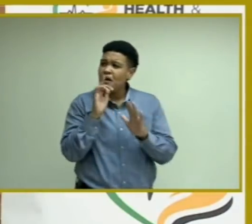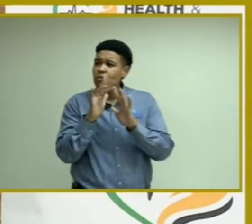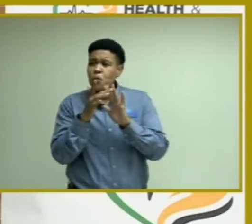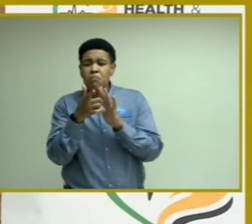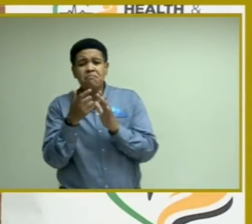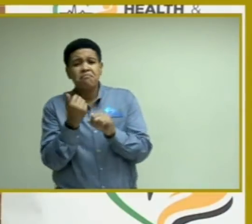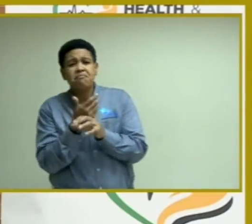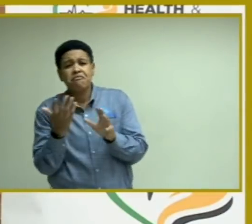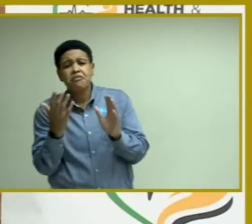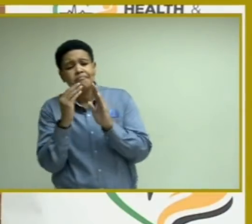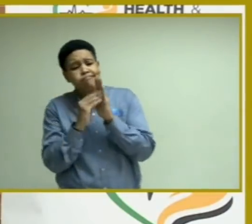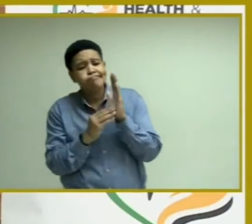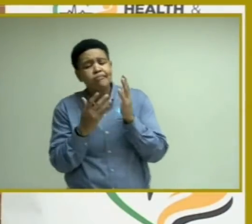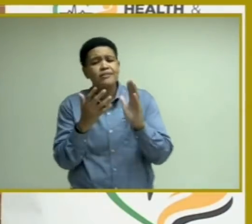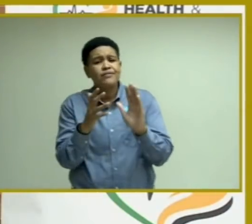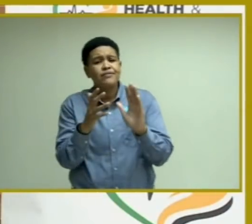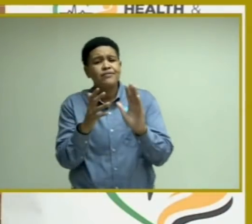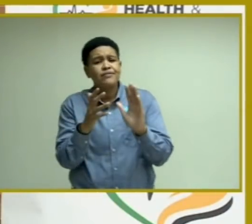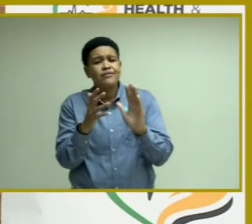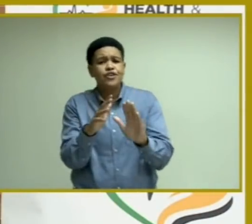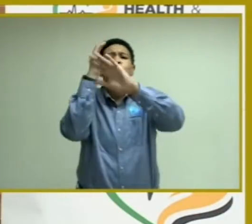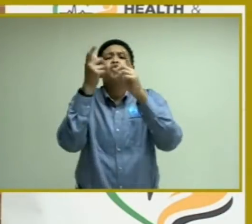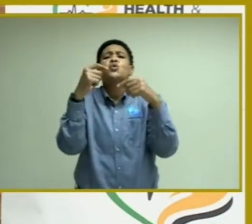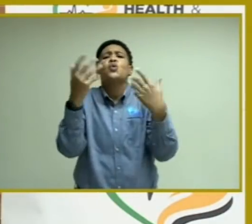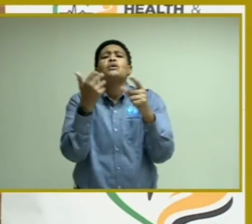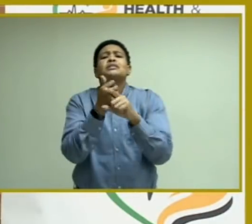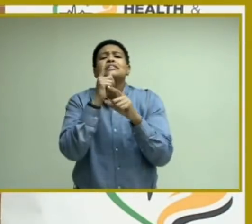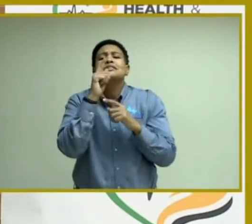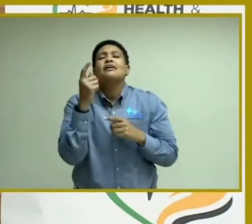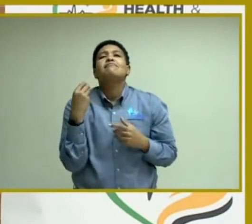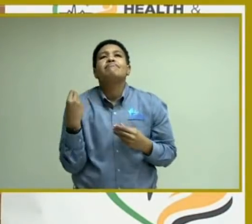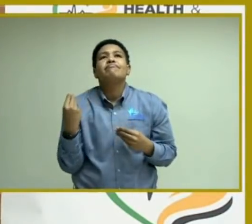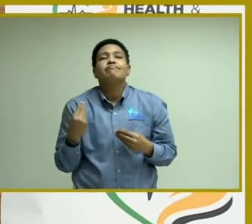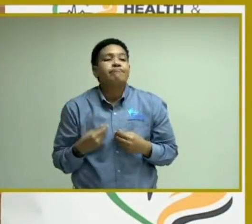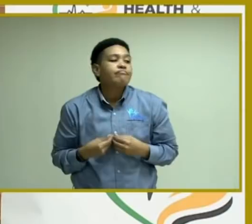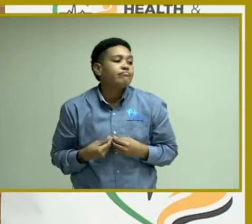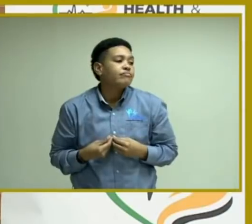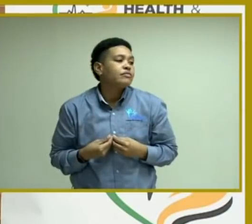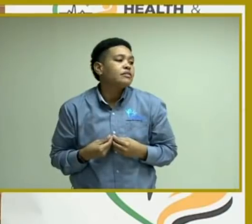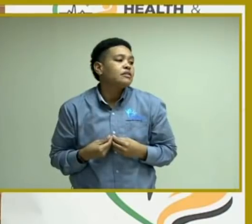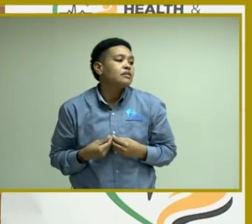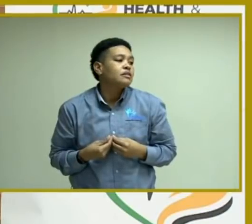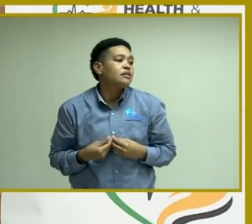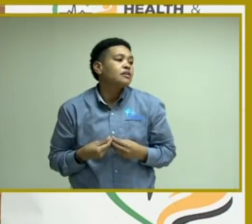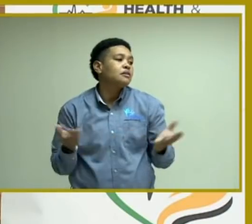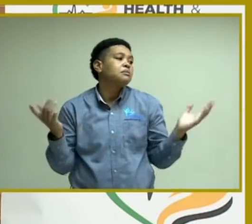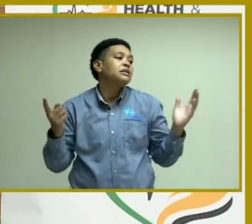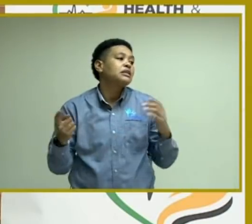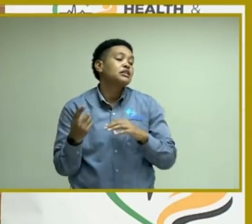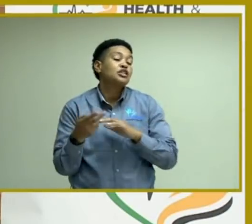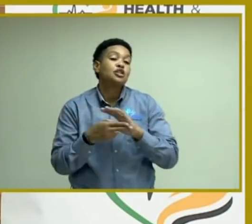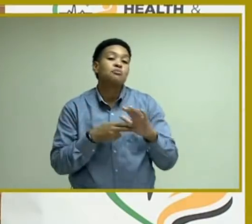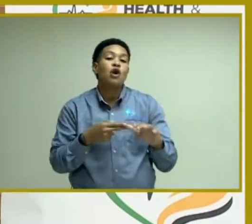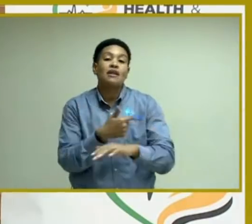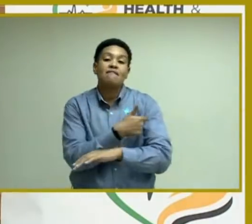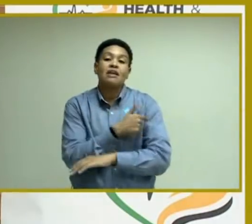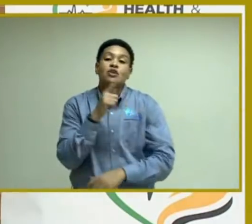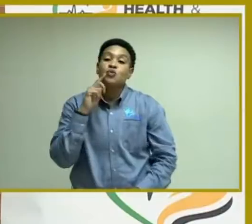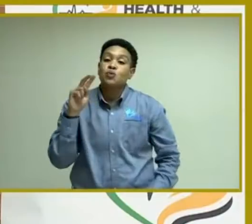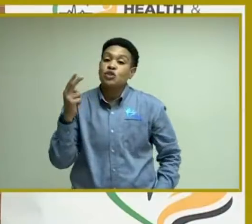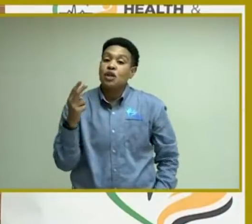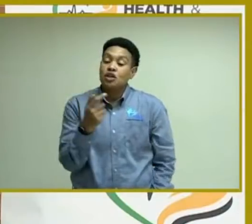portal, and we will administer this particular brand of vaccine to second